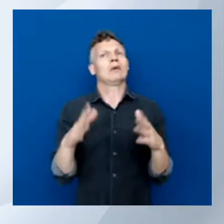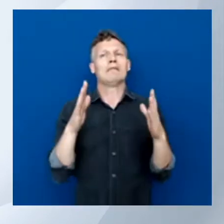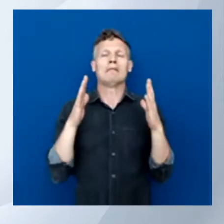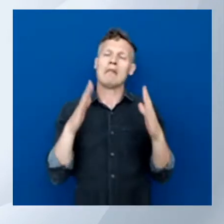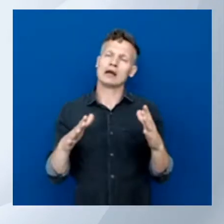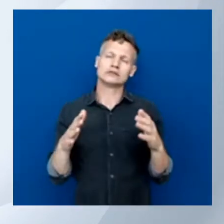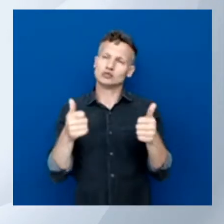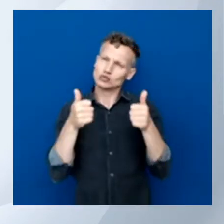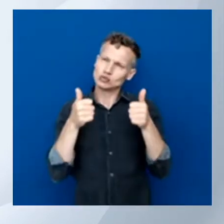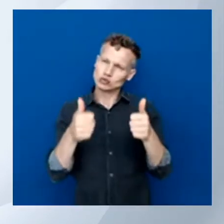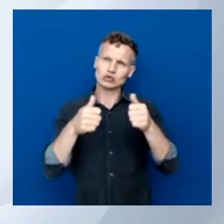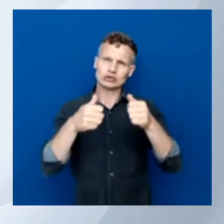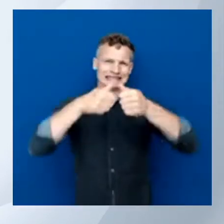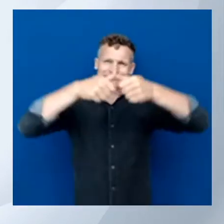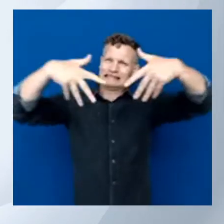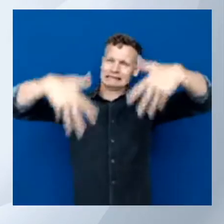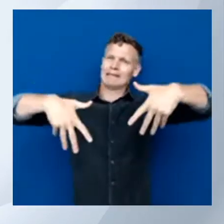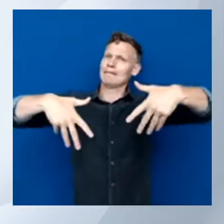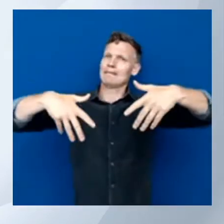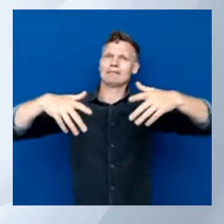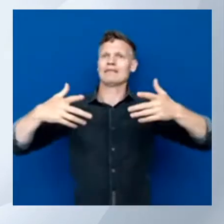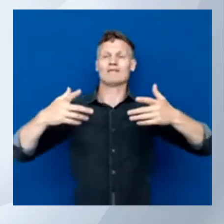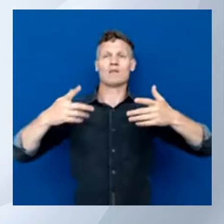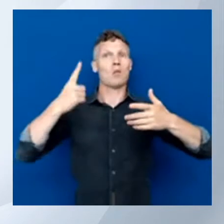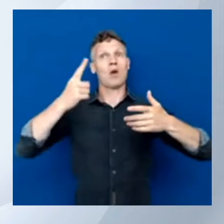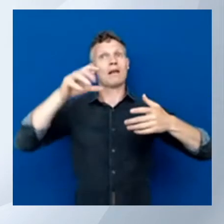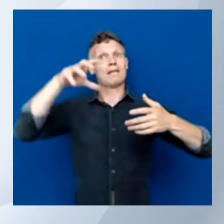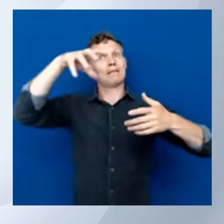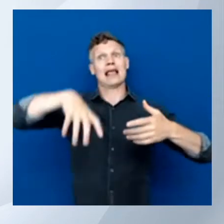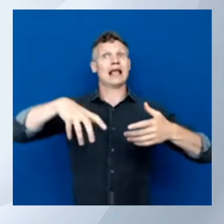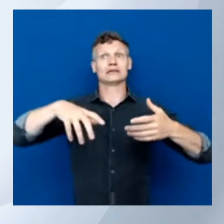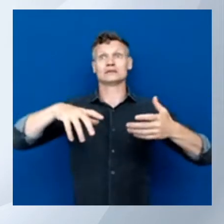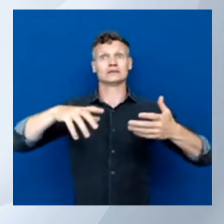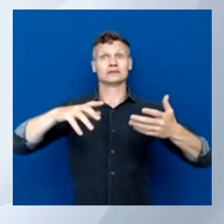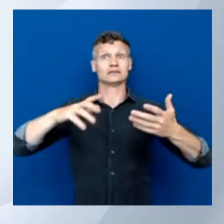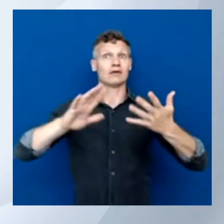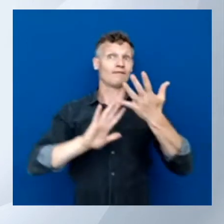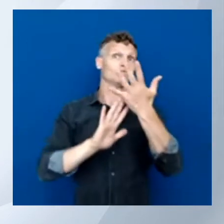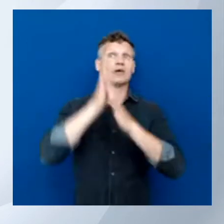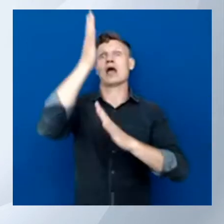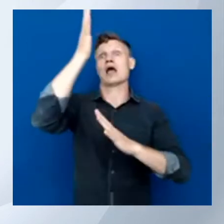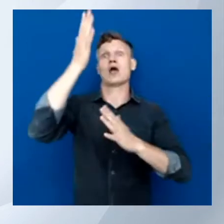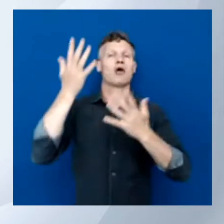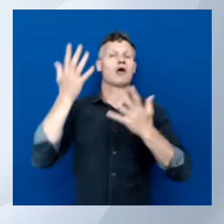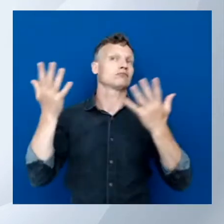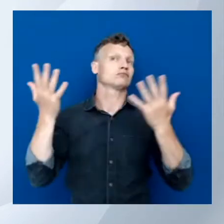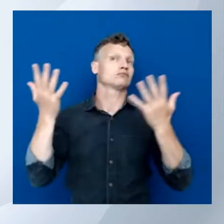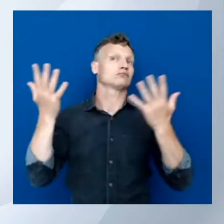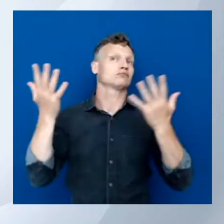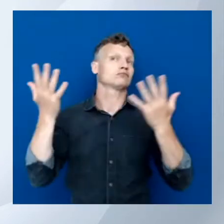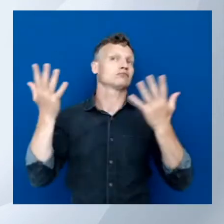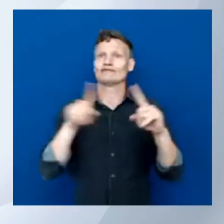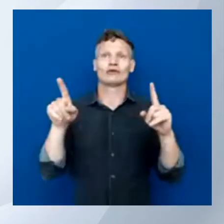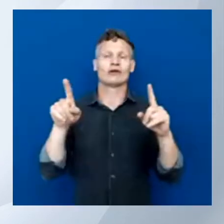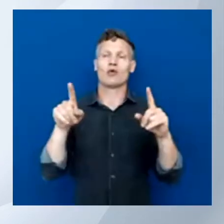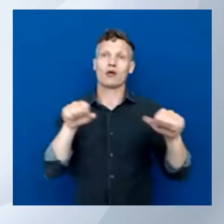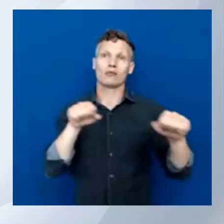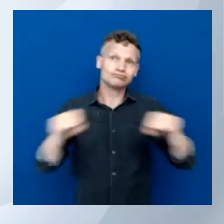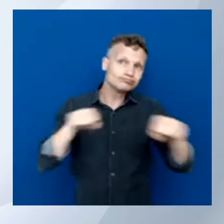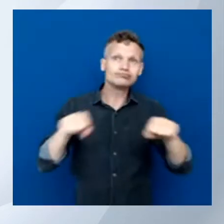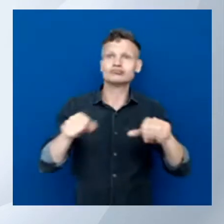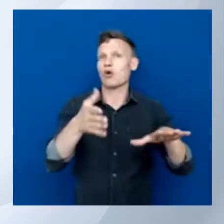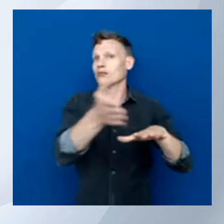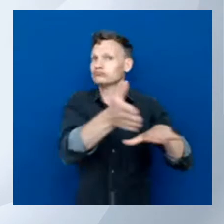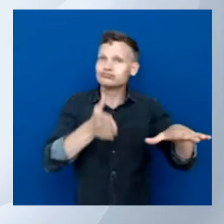There's obviously conditions in which those servers could fail, such as an earthquake or a natural disaster, or something more common like a